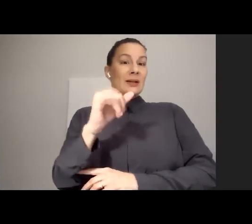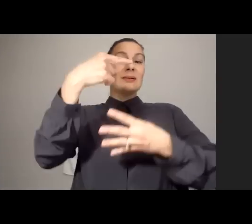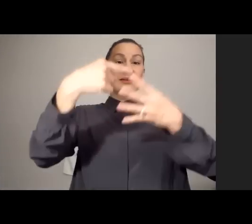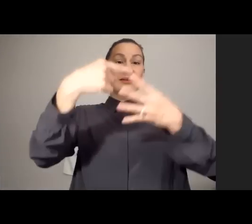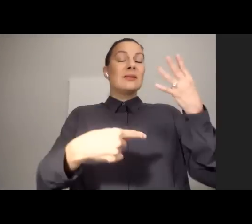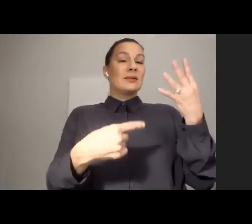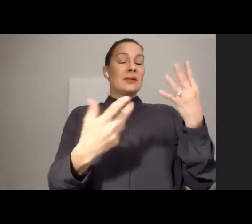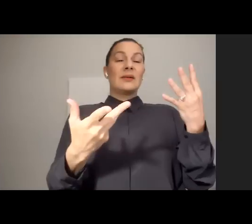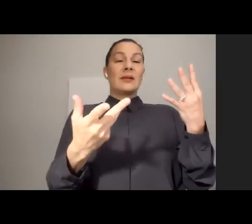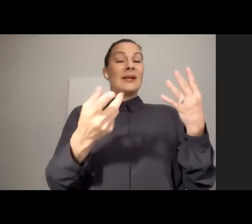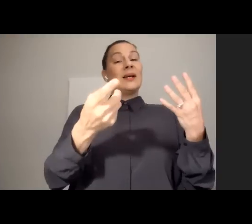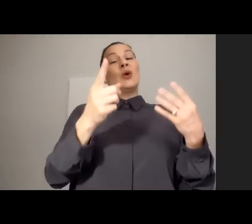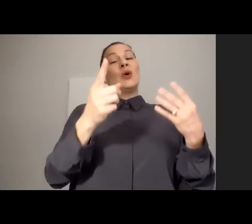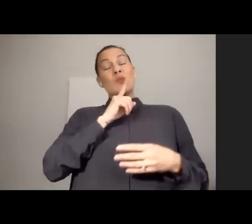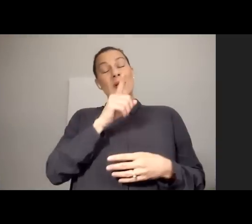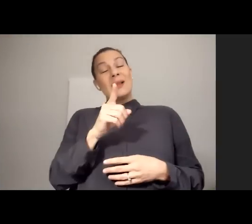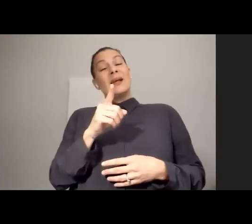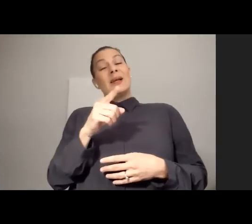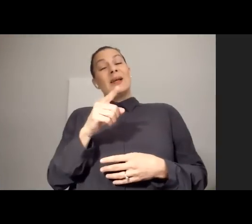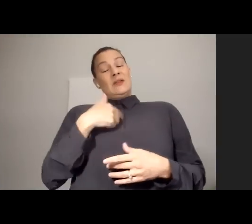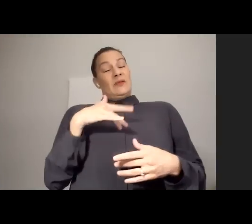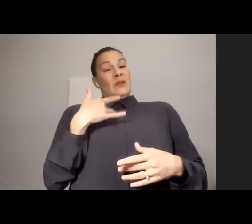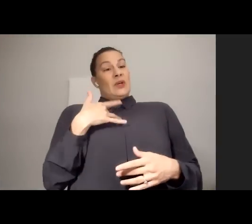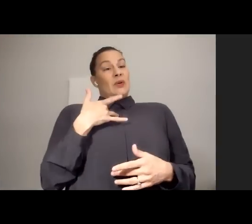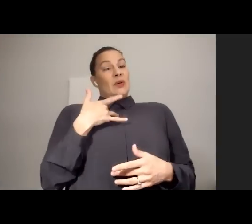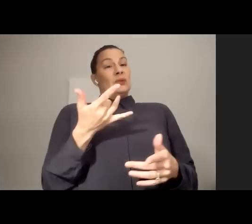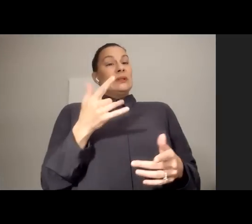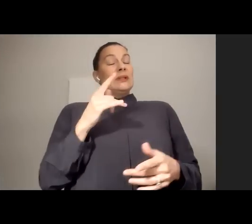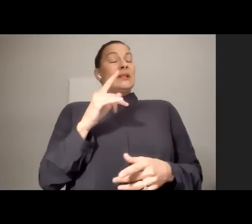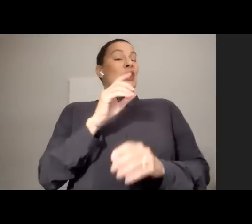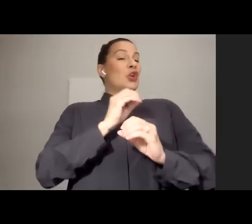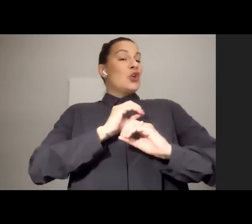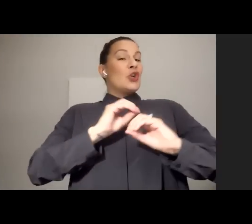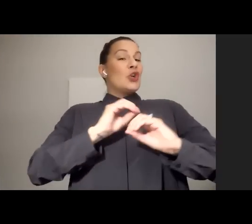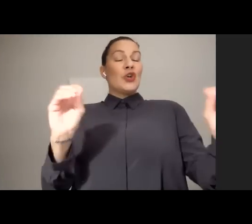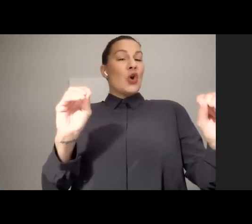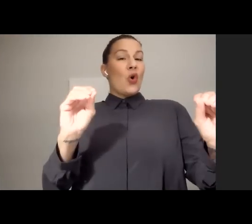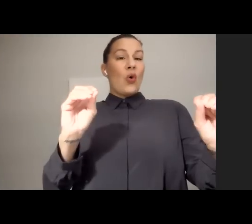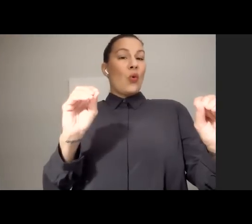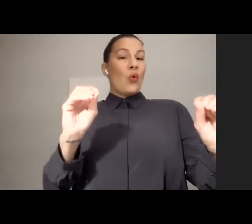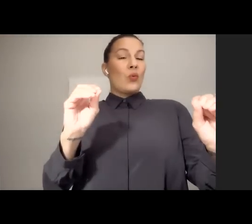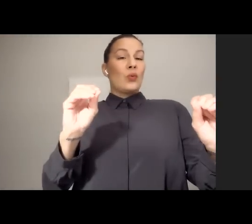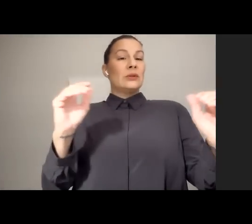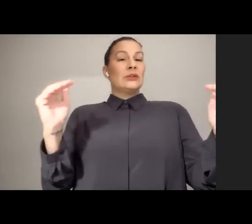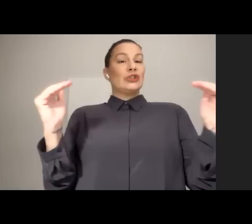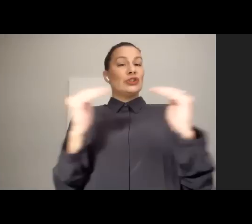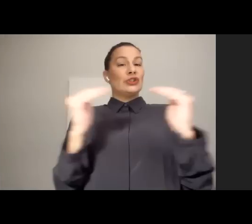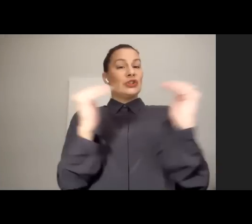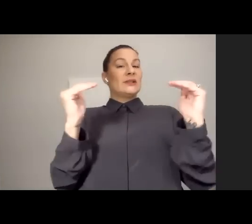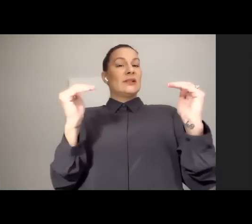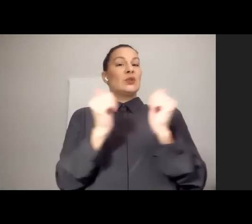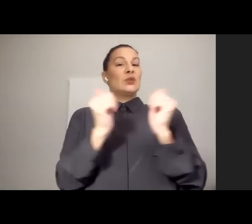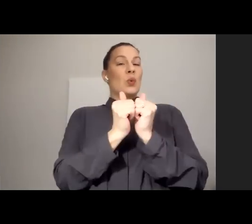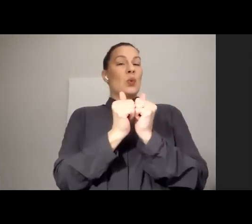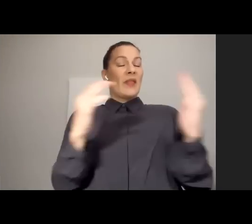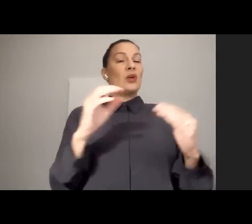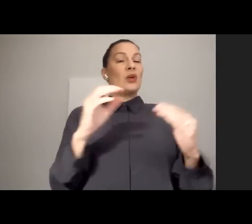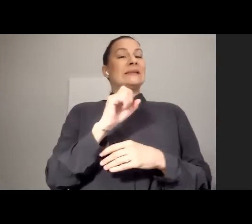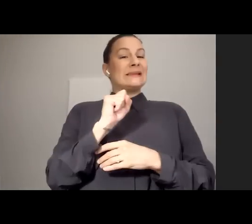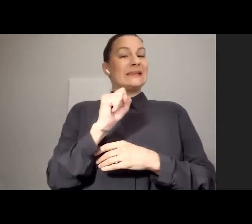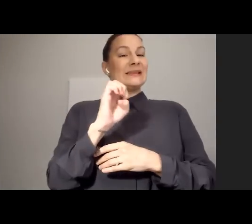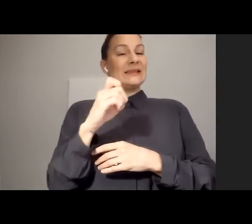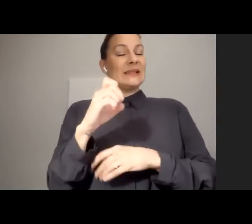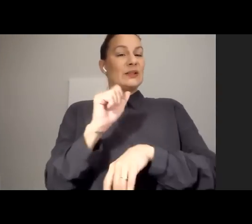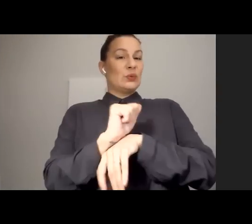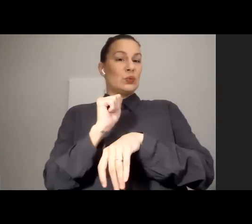racial justice, without TGNC justice, without disability justice. It's clear that when we call for an